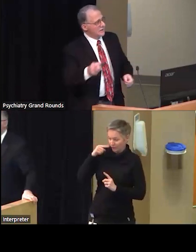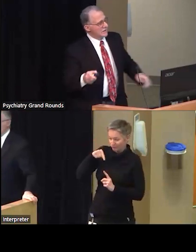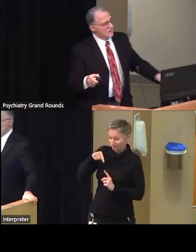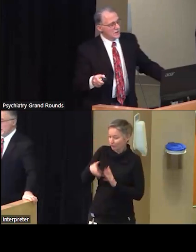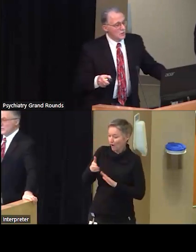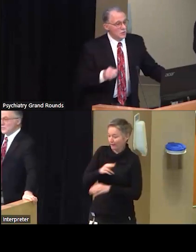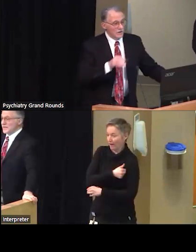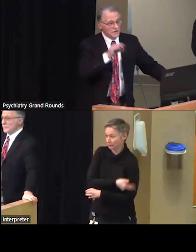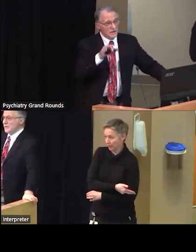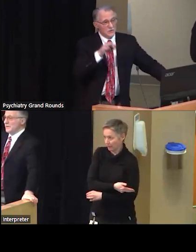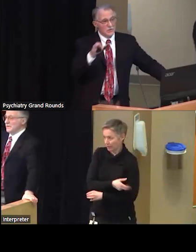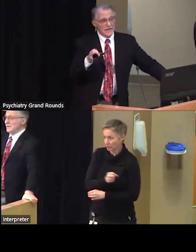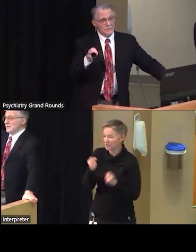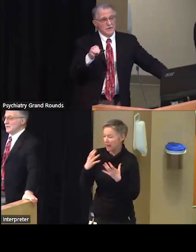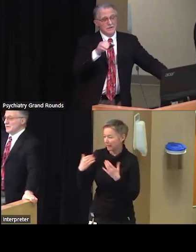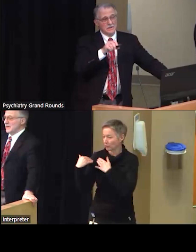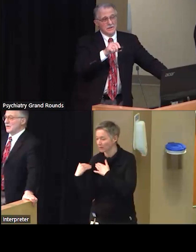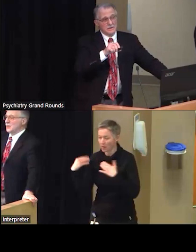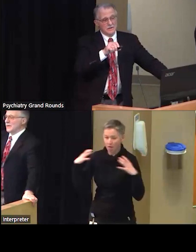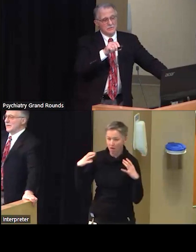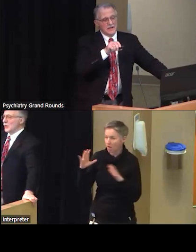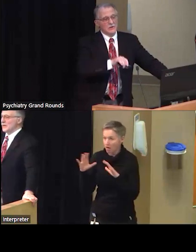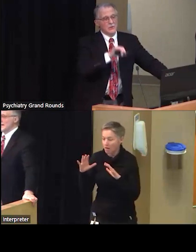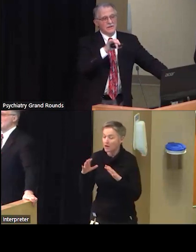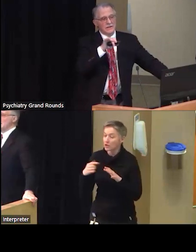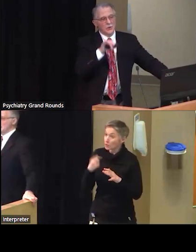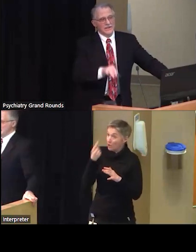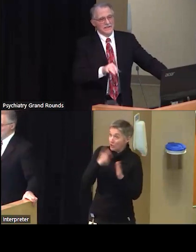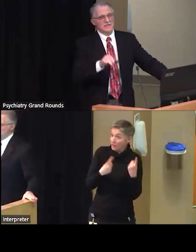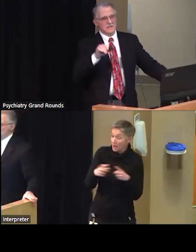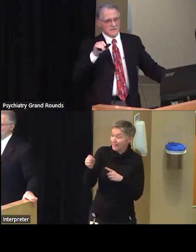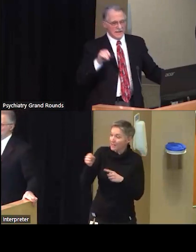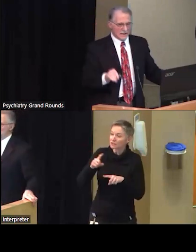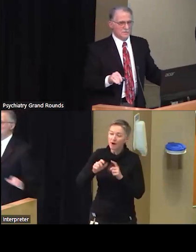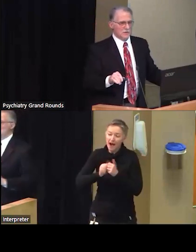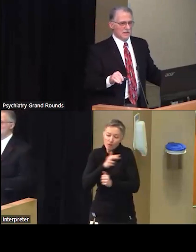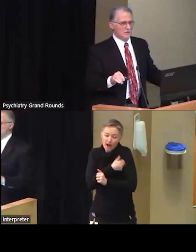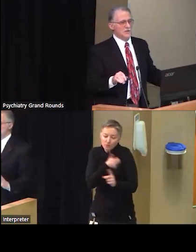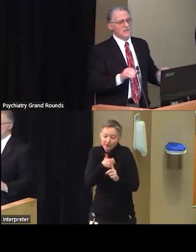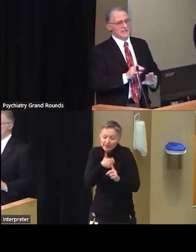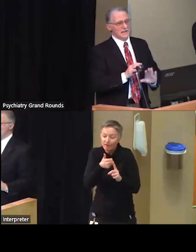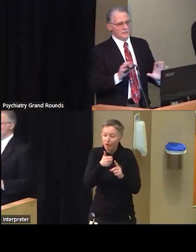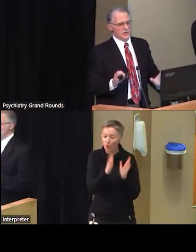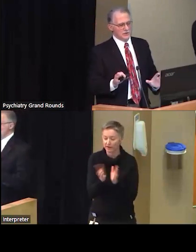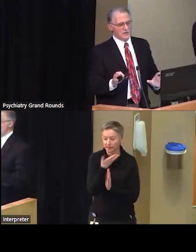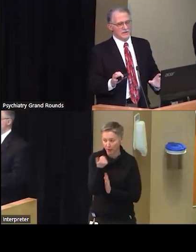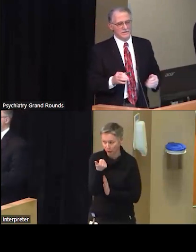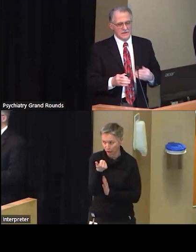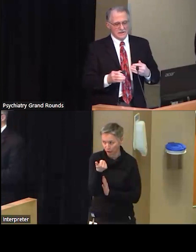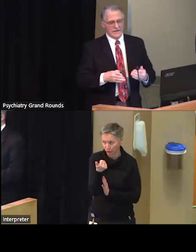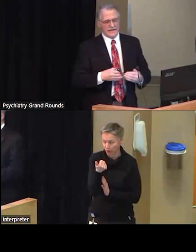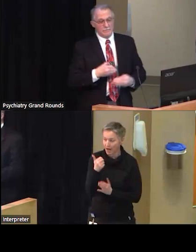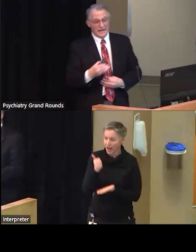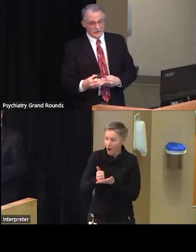on. So we understand what's happening, but how can we organize things at the hospital level so we can take the pressures